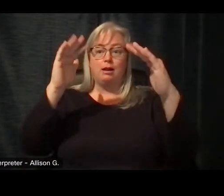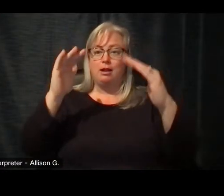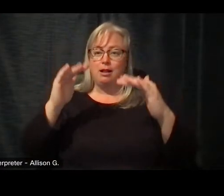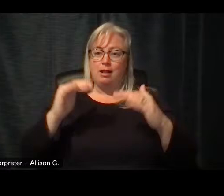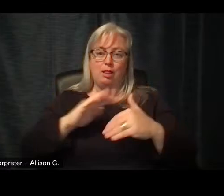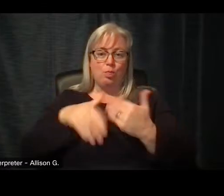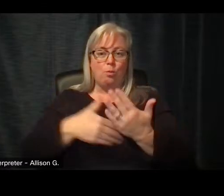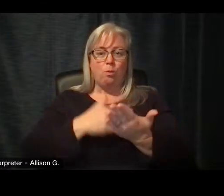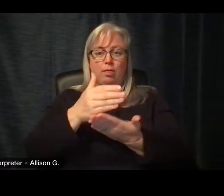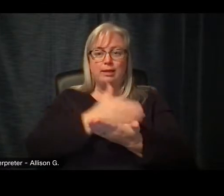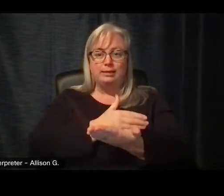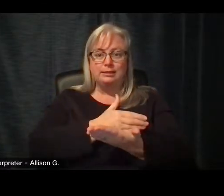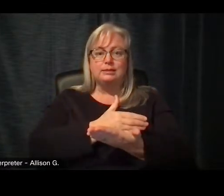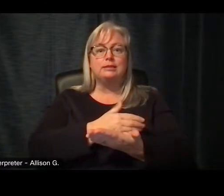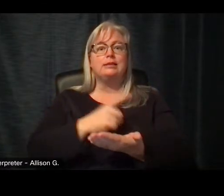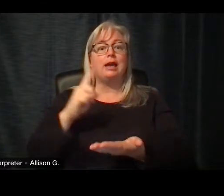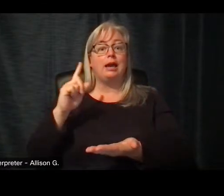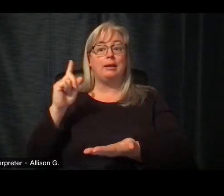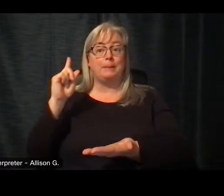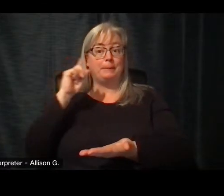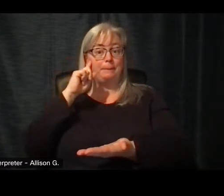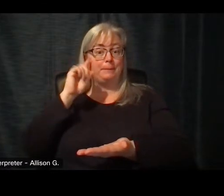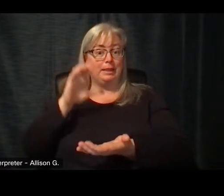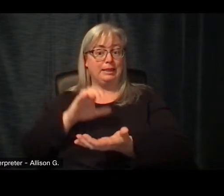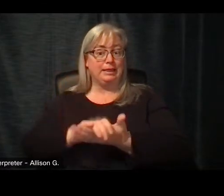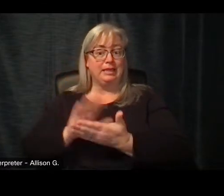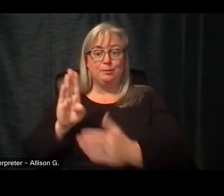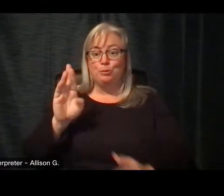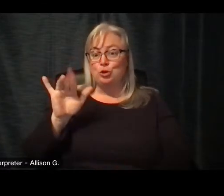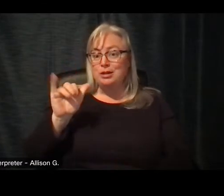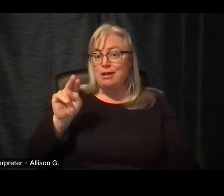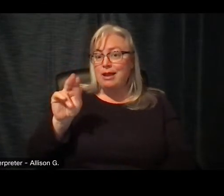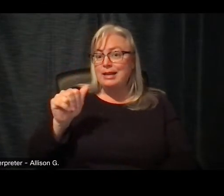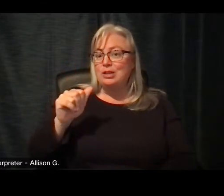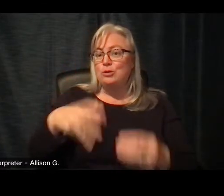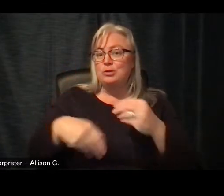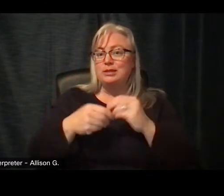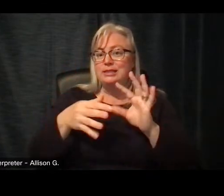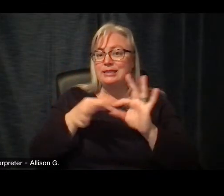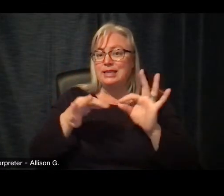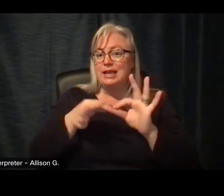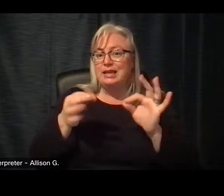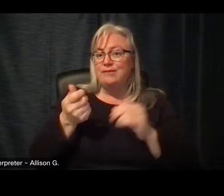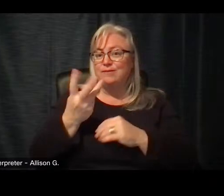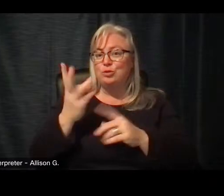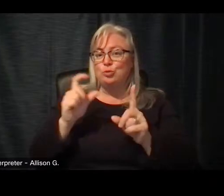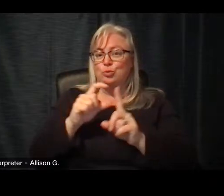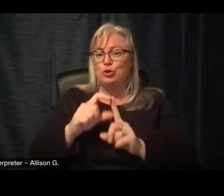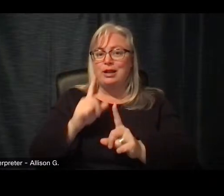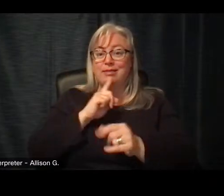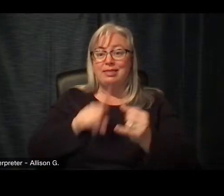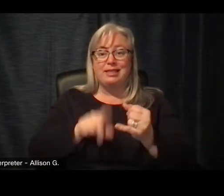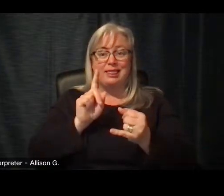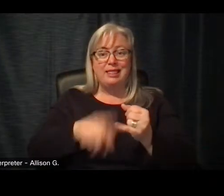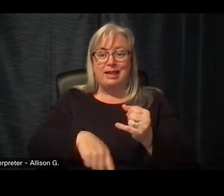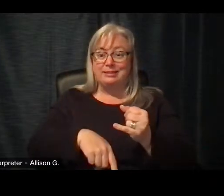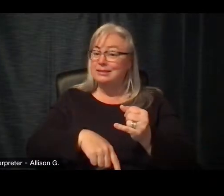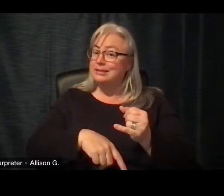list there. I believe, Brianna, if you'd like to maybe say a few words, but I think this is the last of